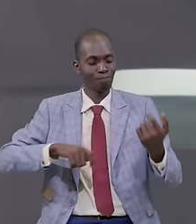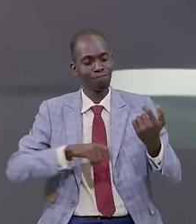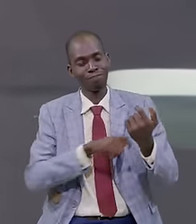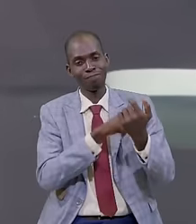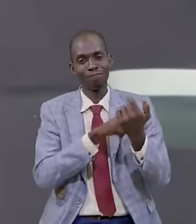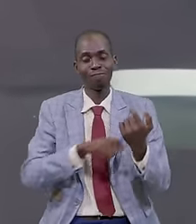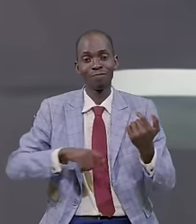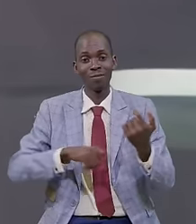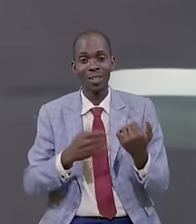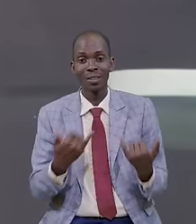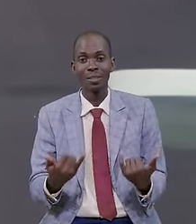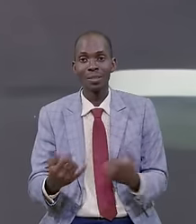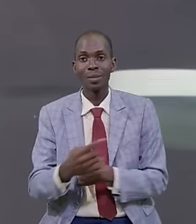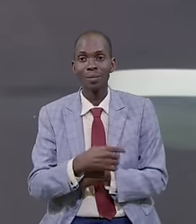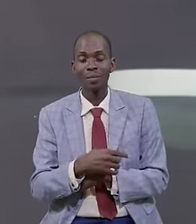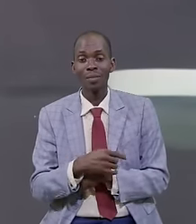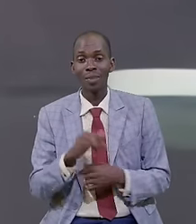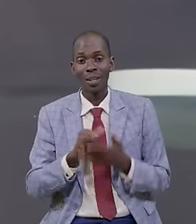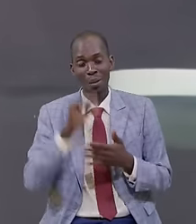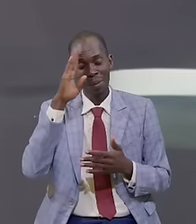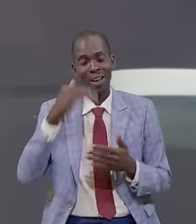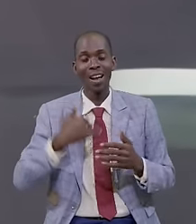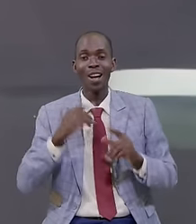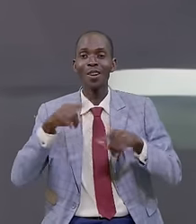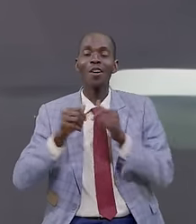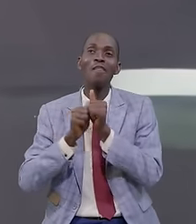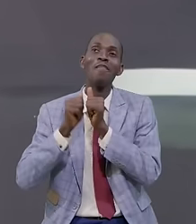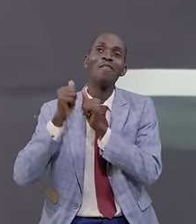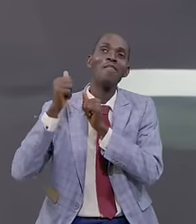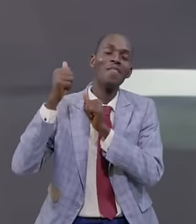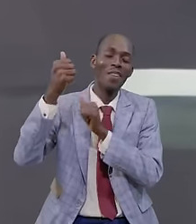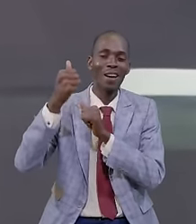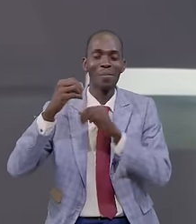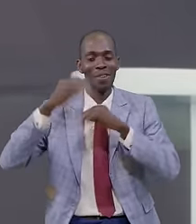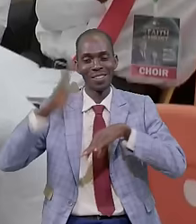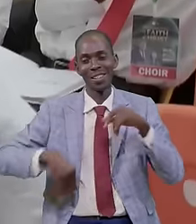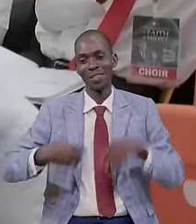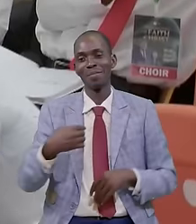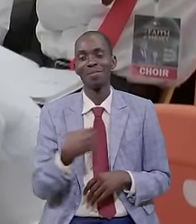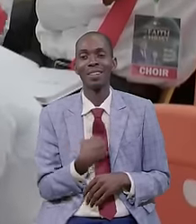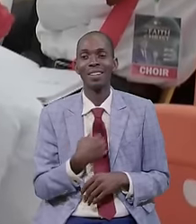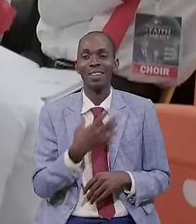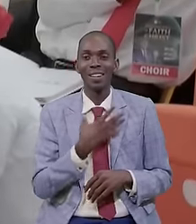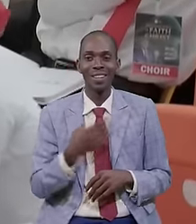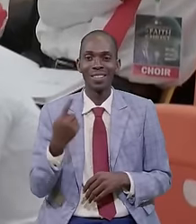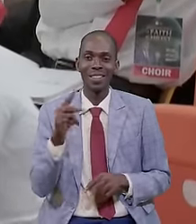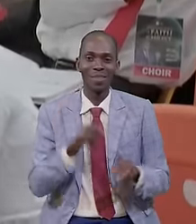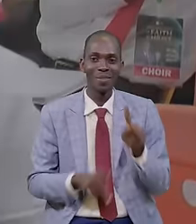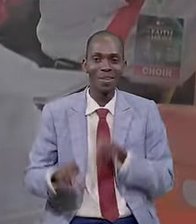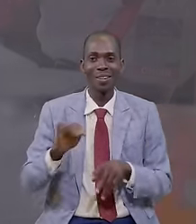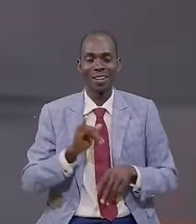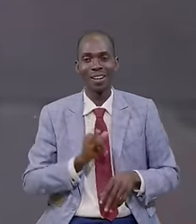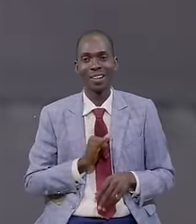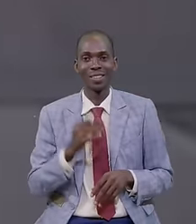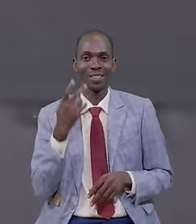violin, he has gone far beyond me. And the people I saw, those young men